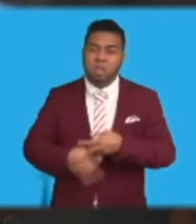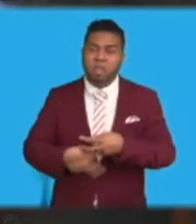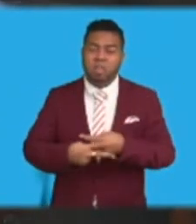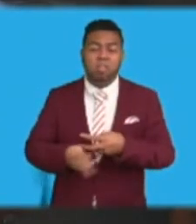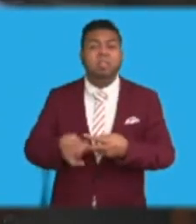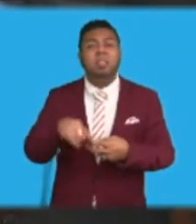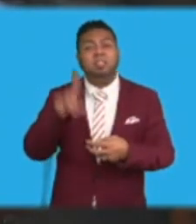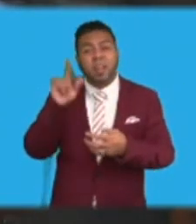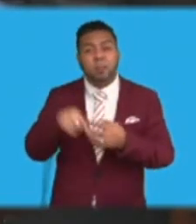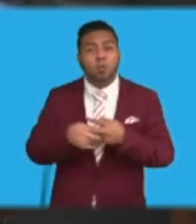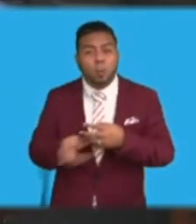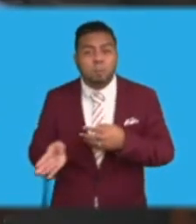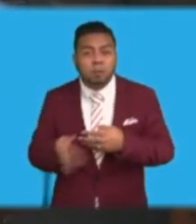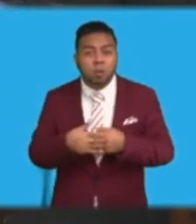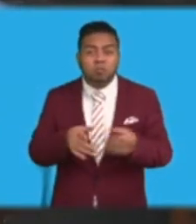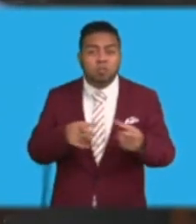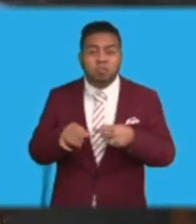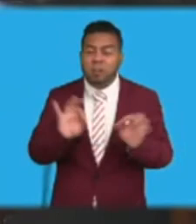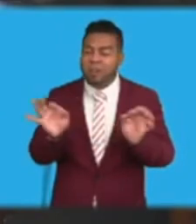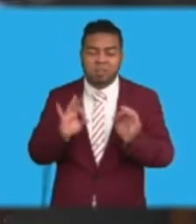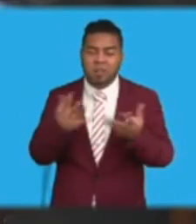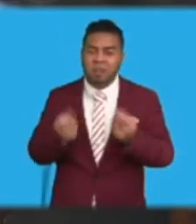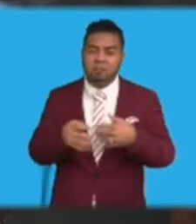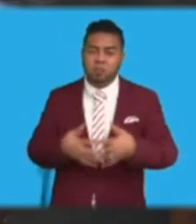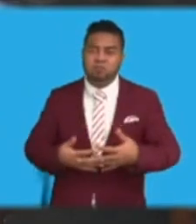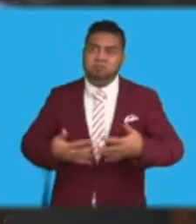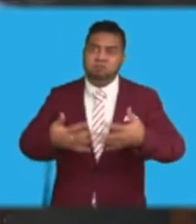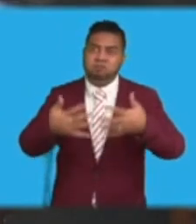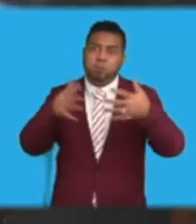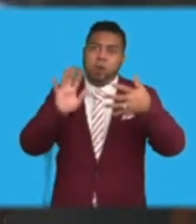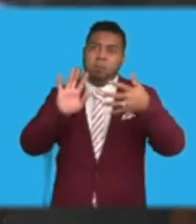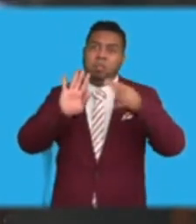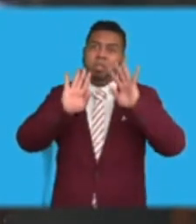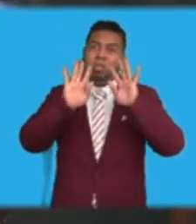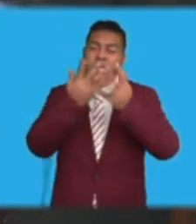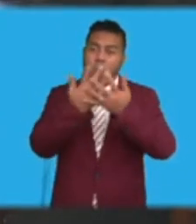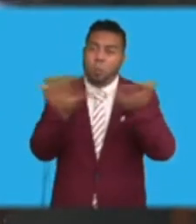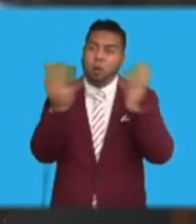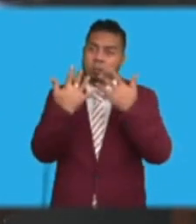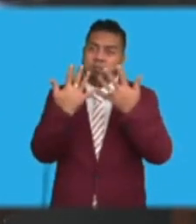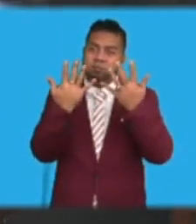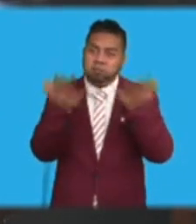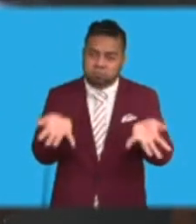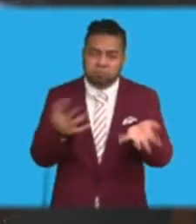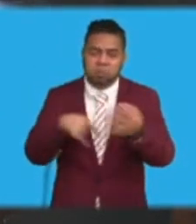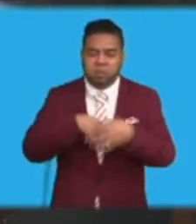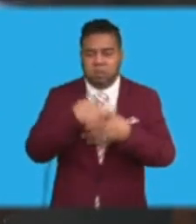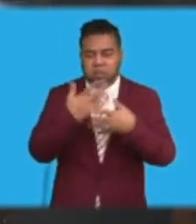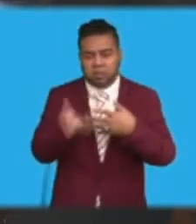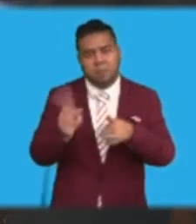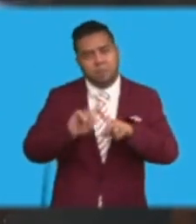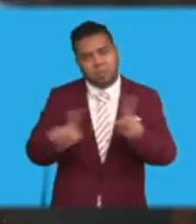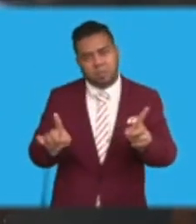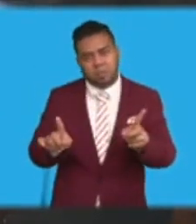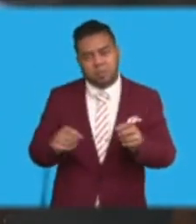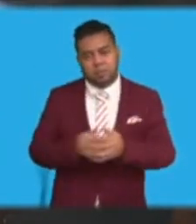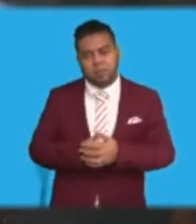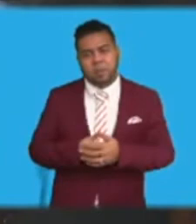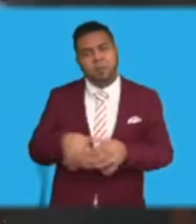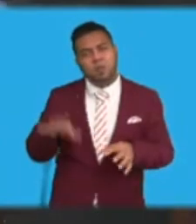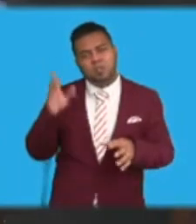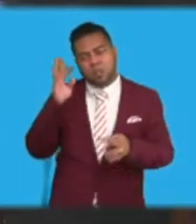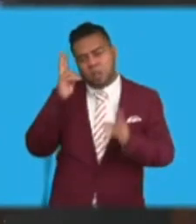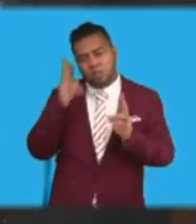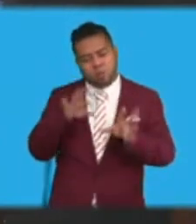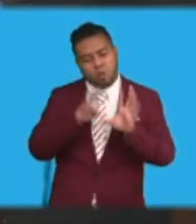there. And in England, the Dyke Reservoir failed due to human computer design error,